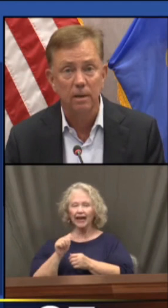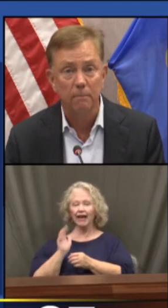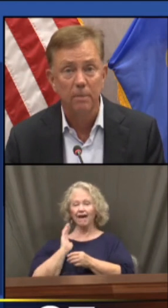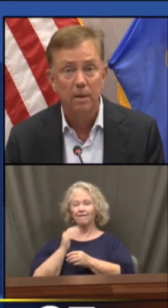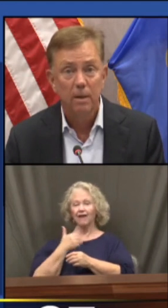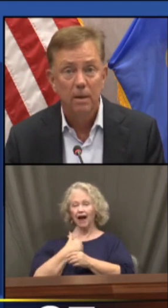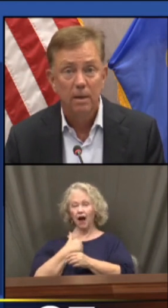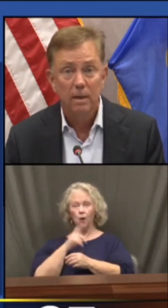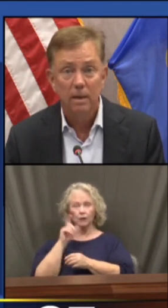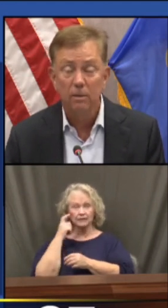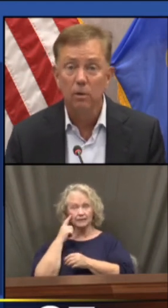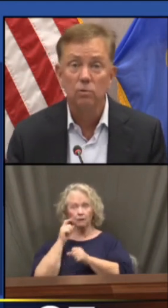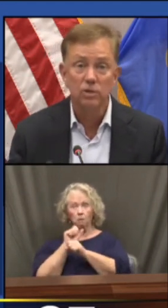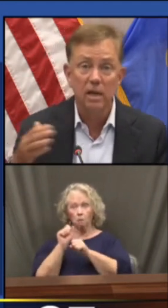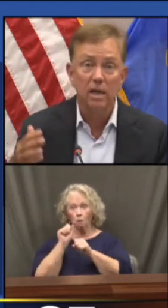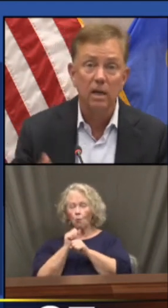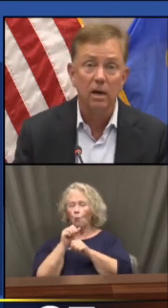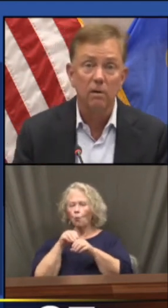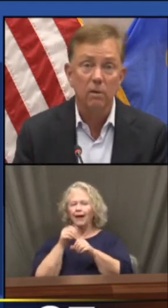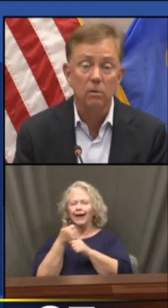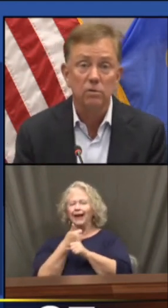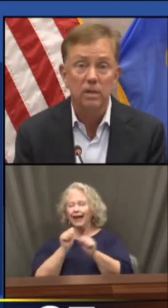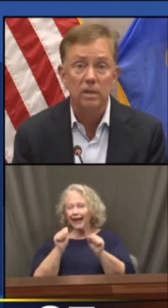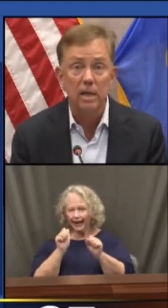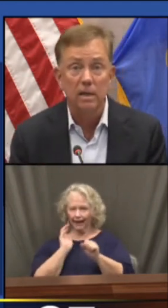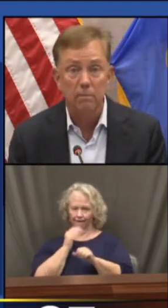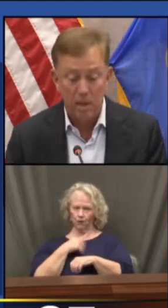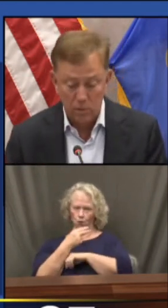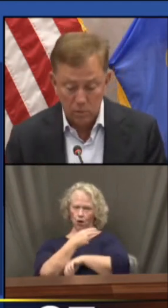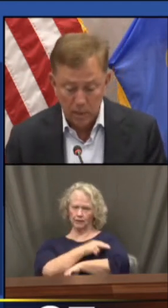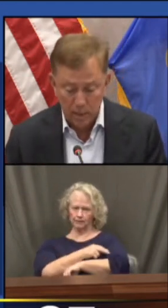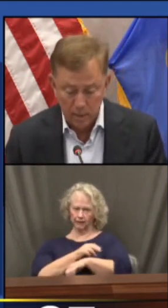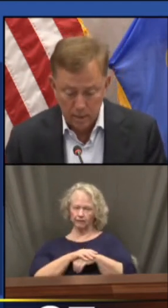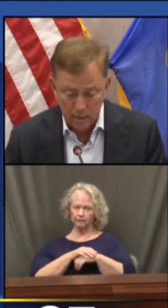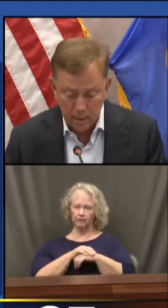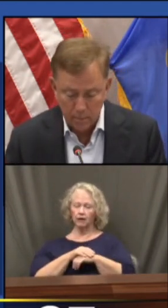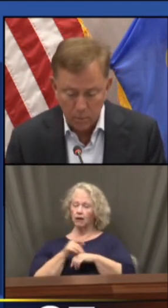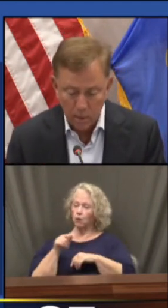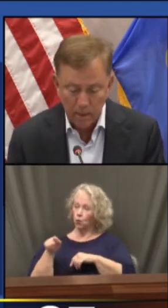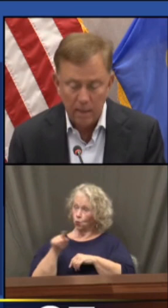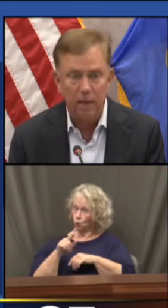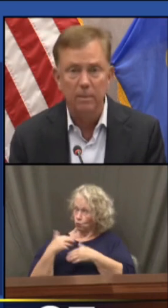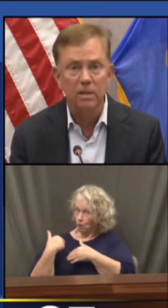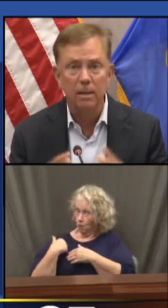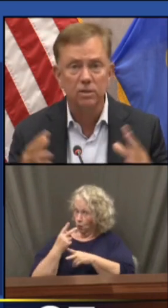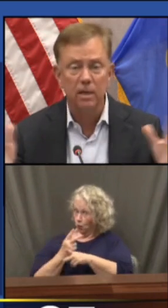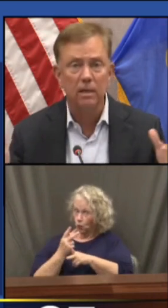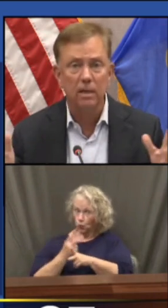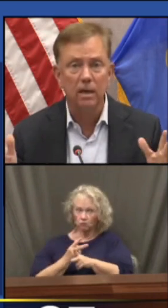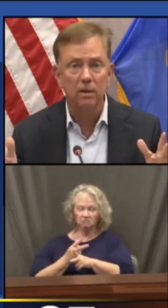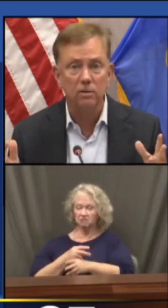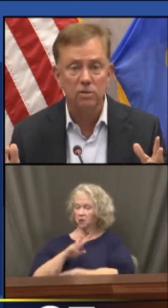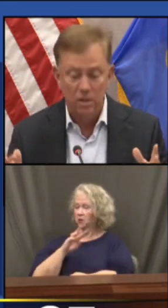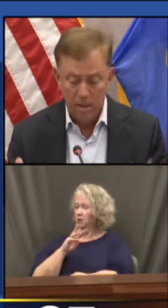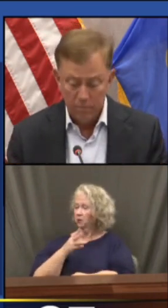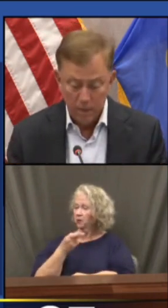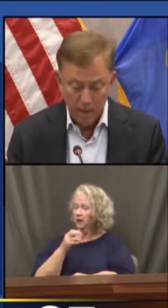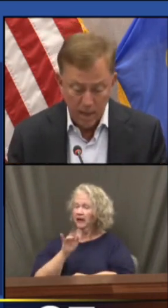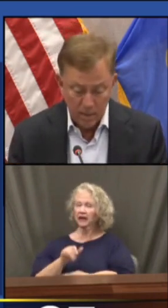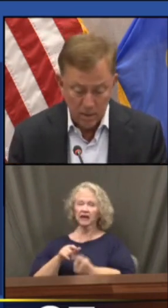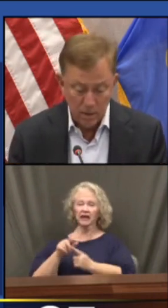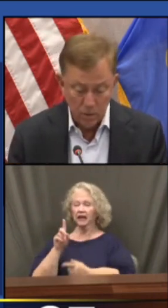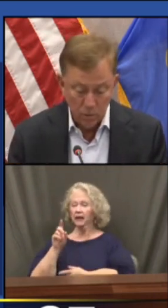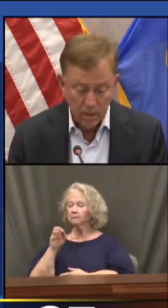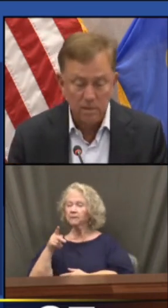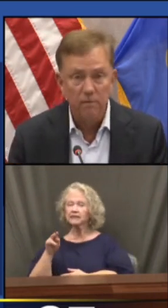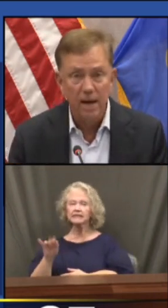facilities. Those taking care of those in need, medical need, that can be Whitney, that can be Dempsey, the others.